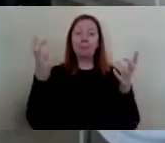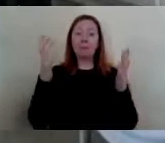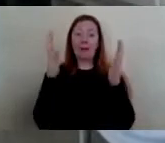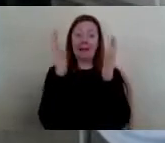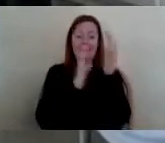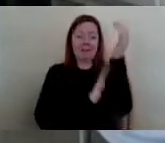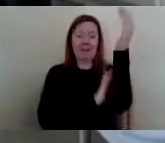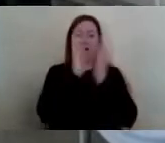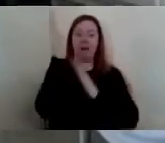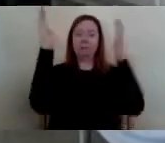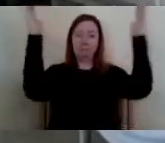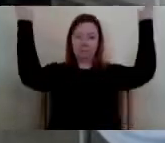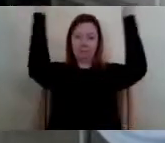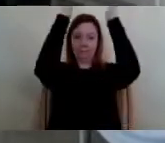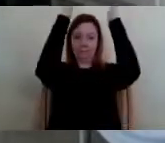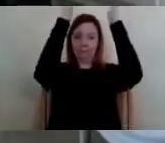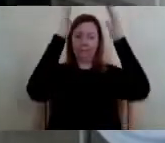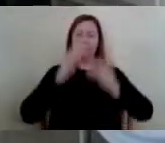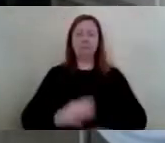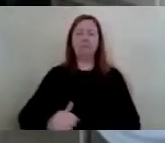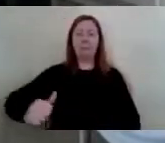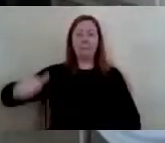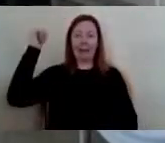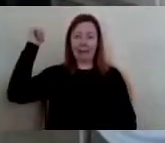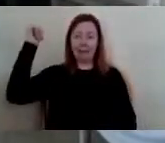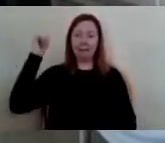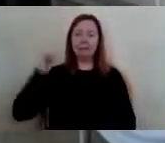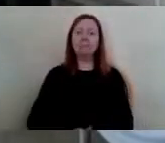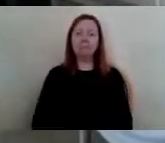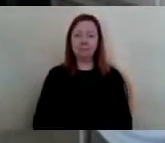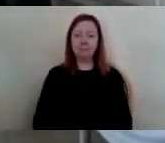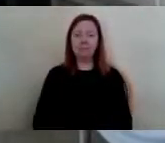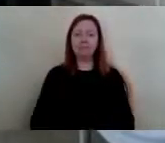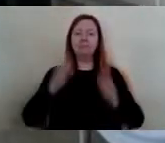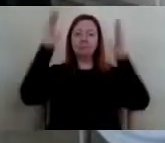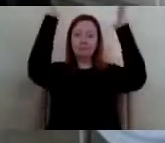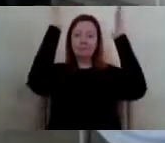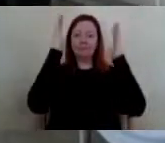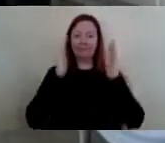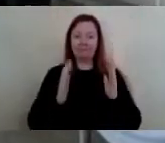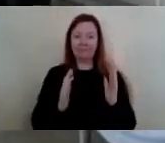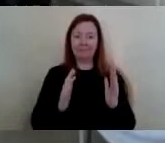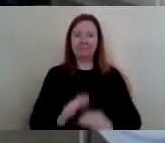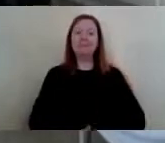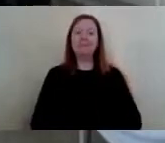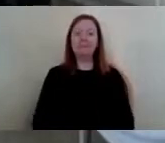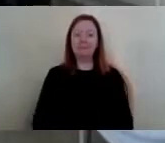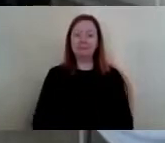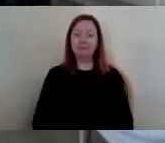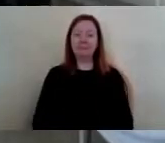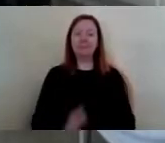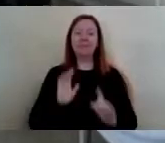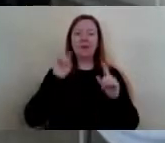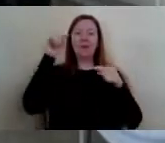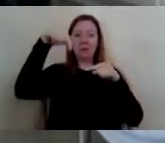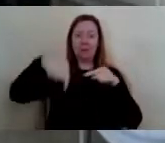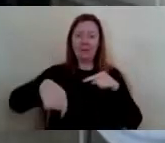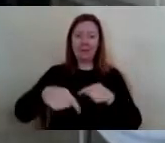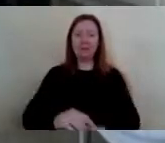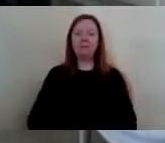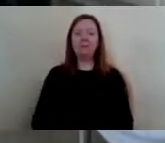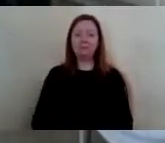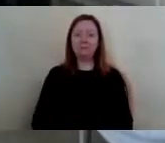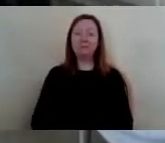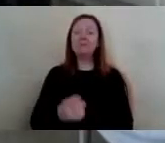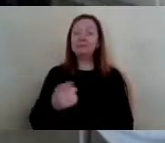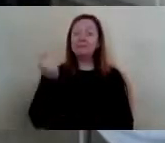up towards the ears, driving those thumbs behind you, bringing those elbows back down and all the way down. So